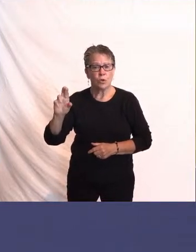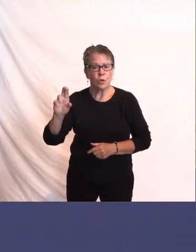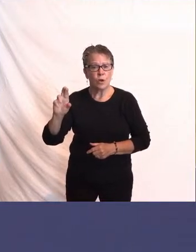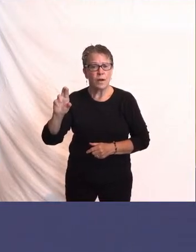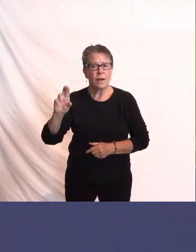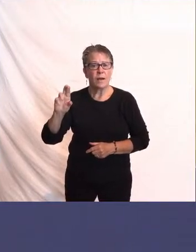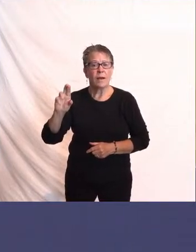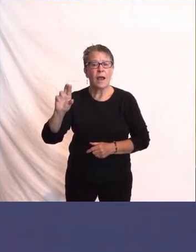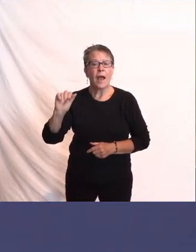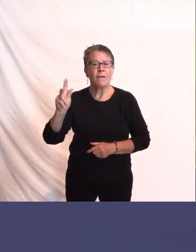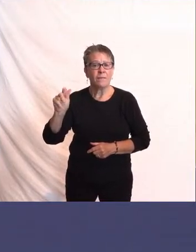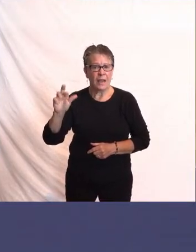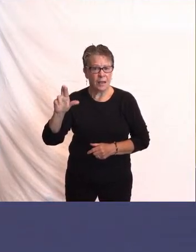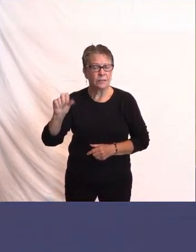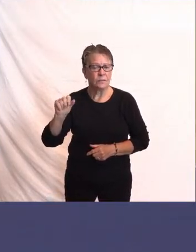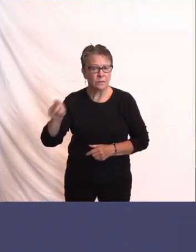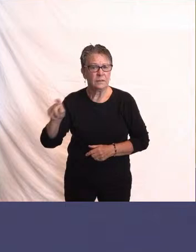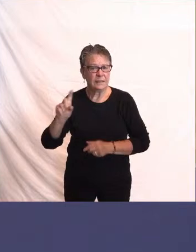tree removal,